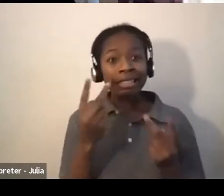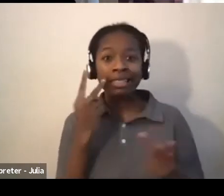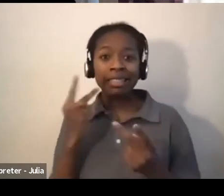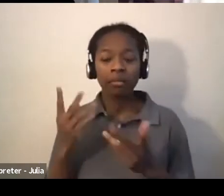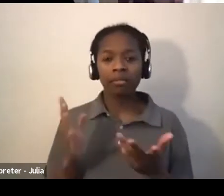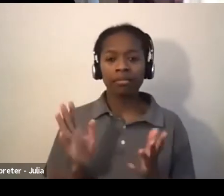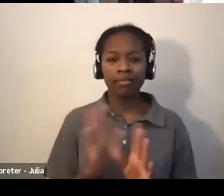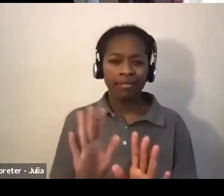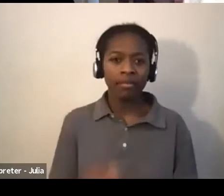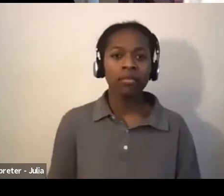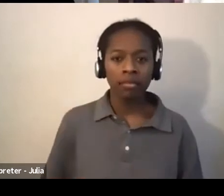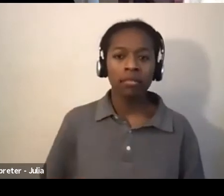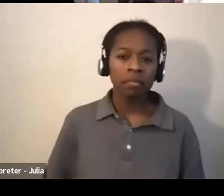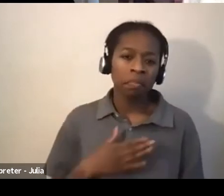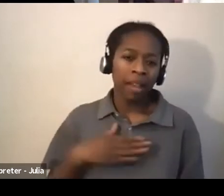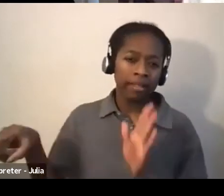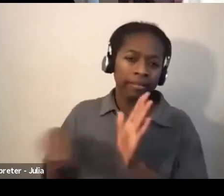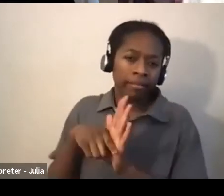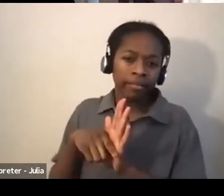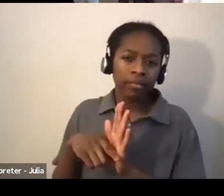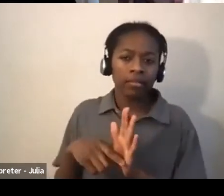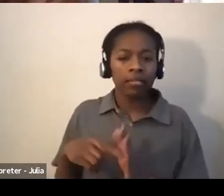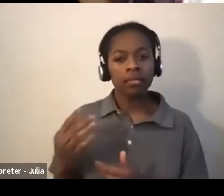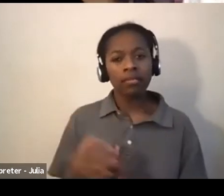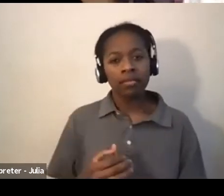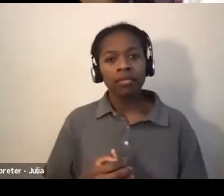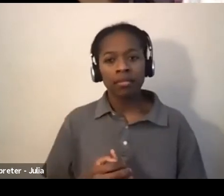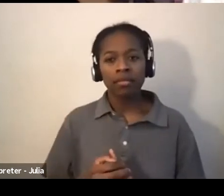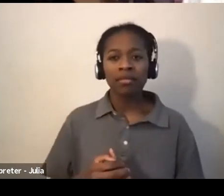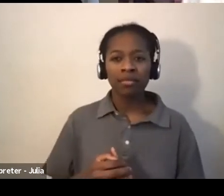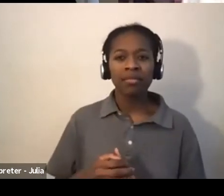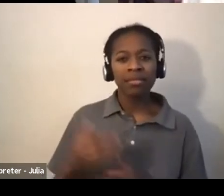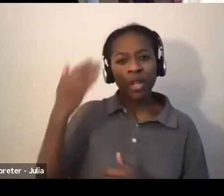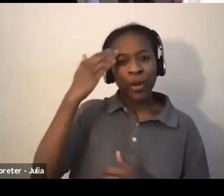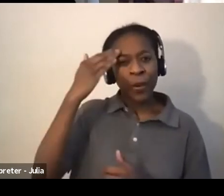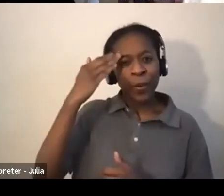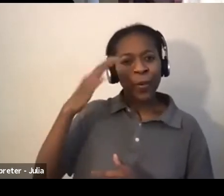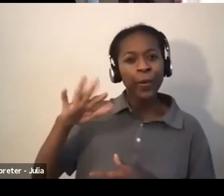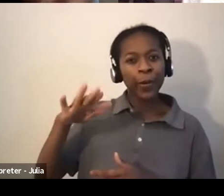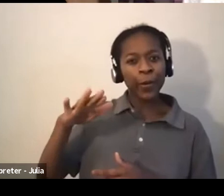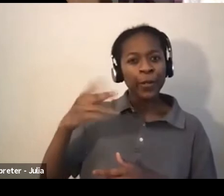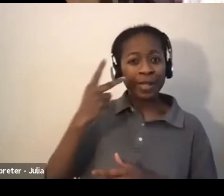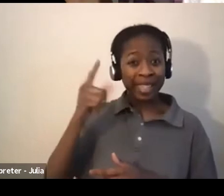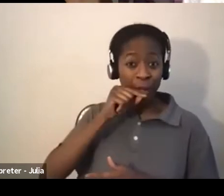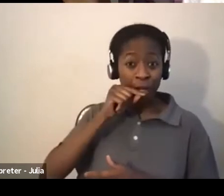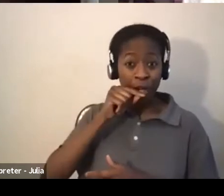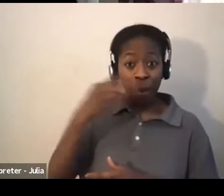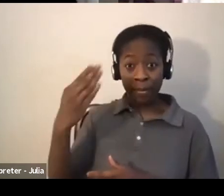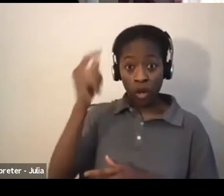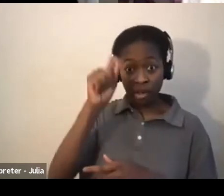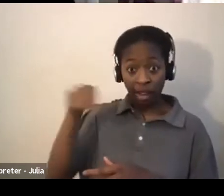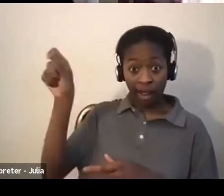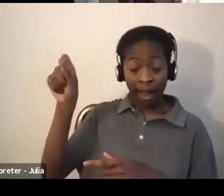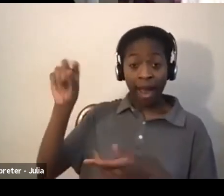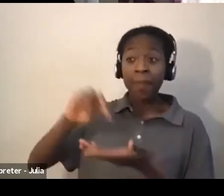like, you know, and that's my biggest issue, right? Because now you have people with this blue check mark who are supposed to be superior to